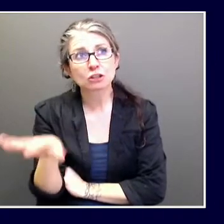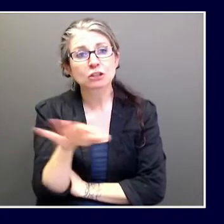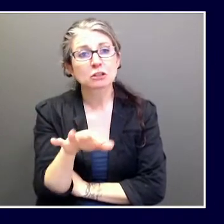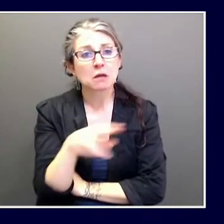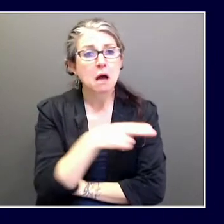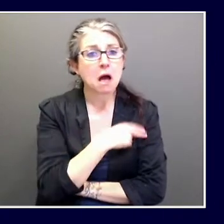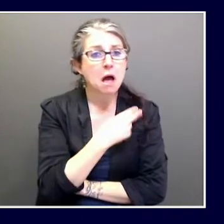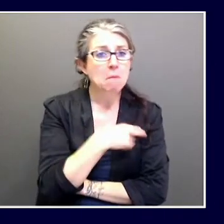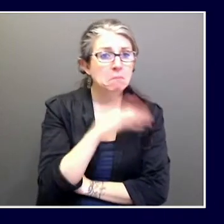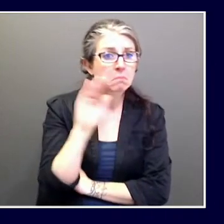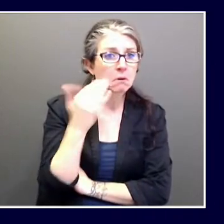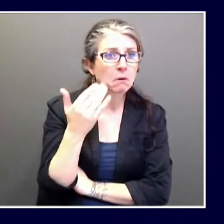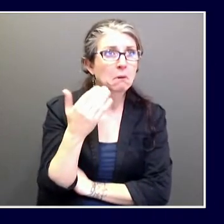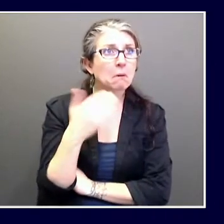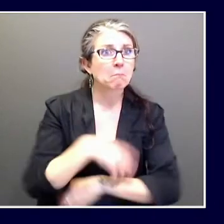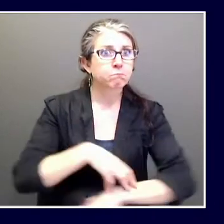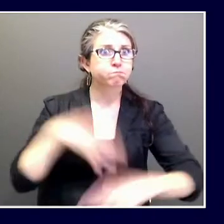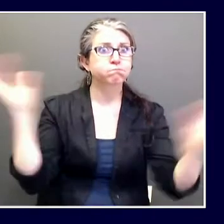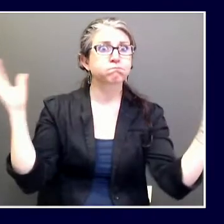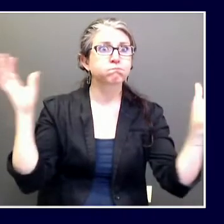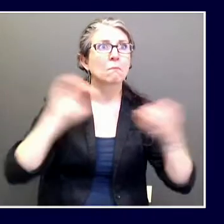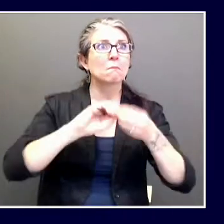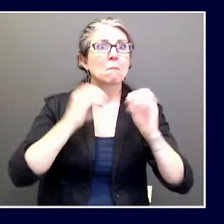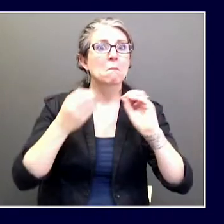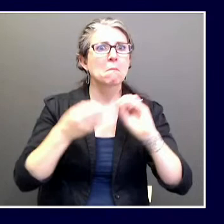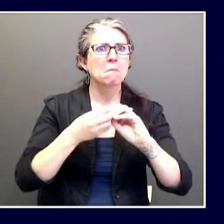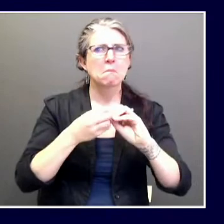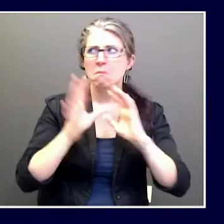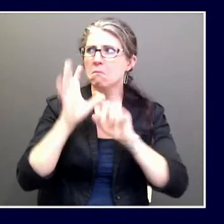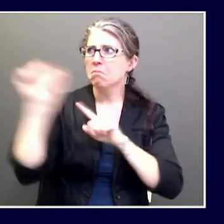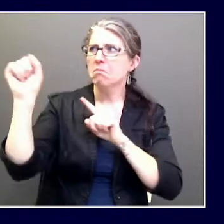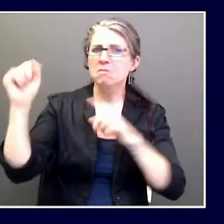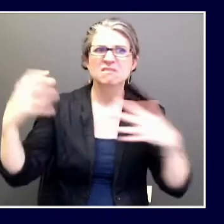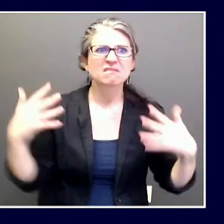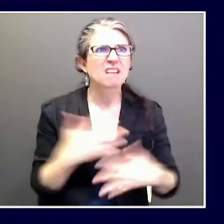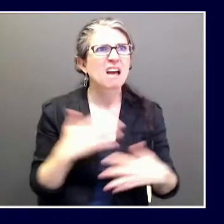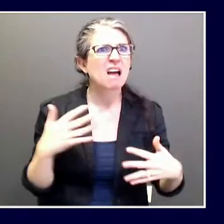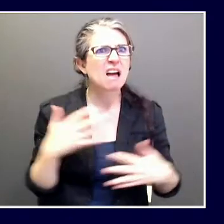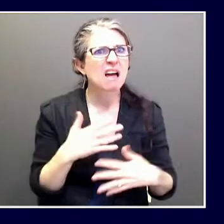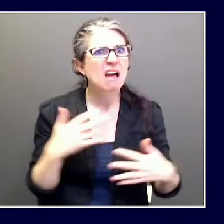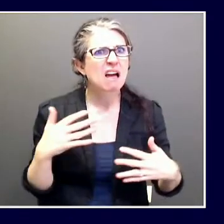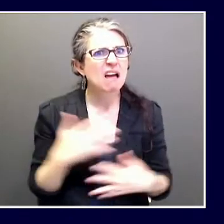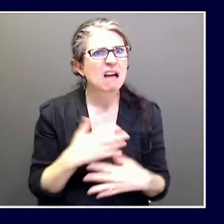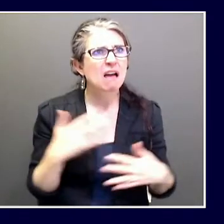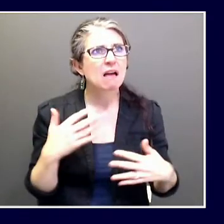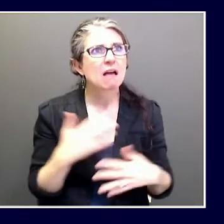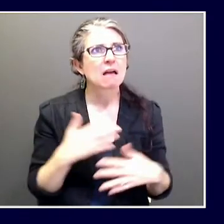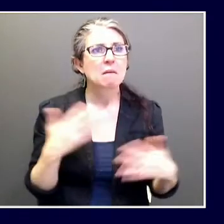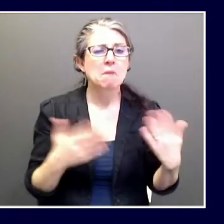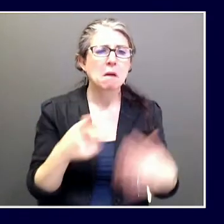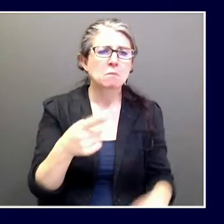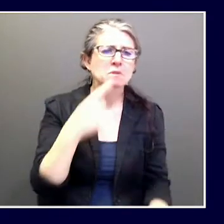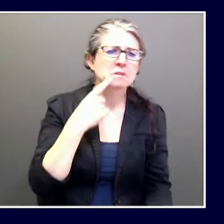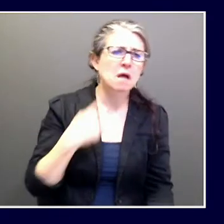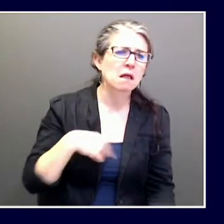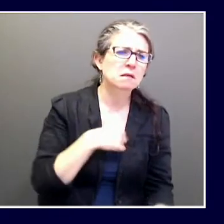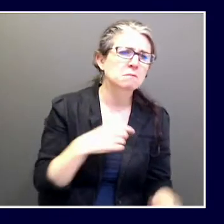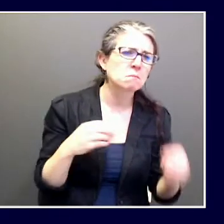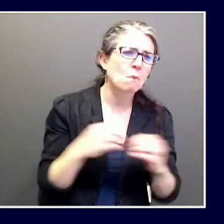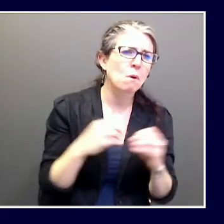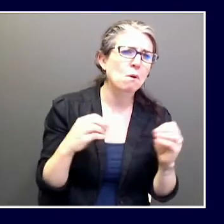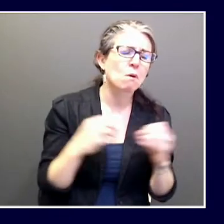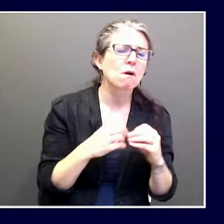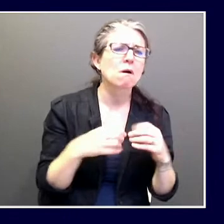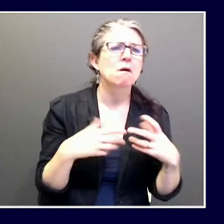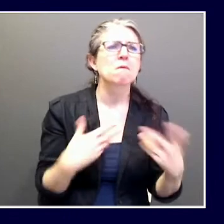fairly alarming. And I'm wondering if you can give us sort of a bird's eye view kind of look